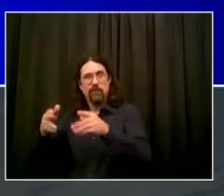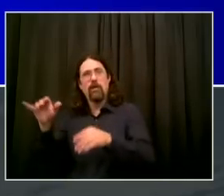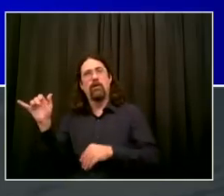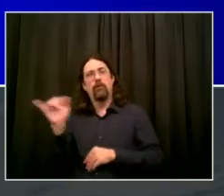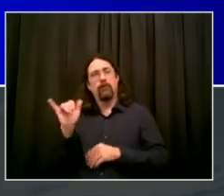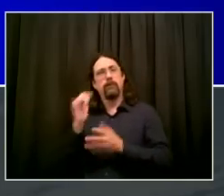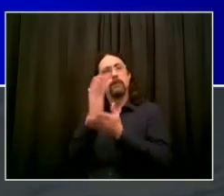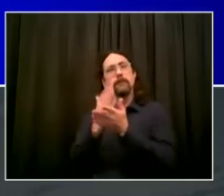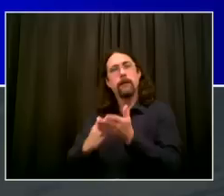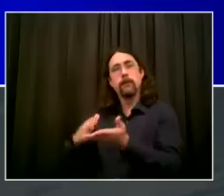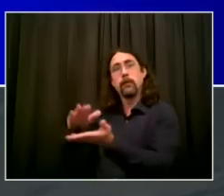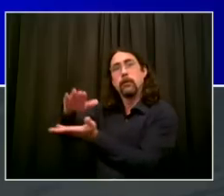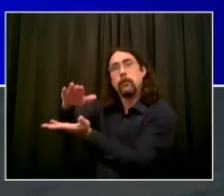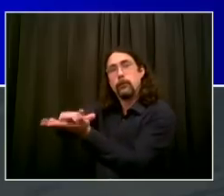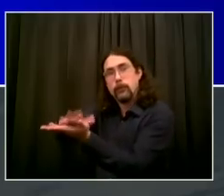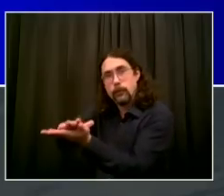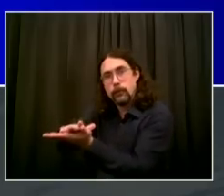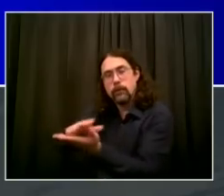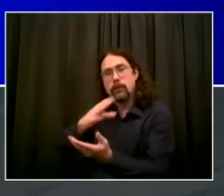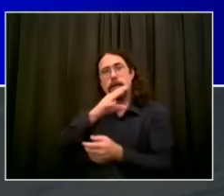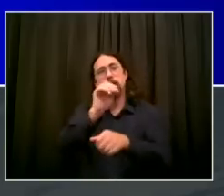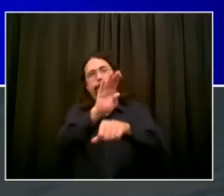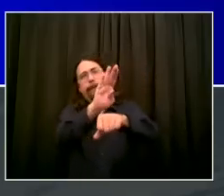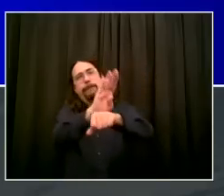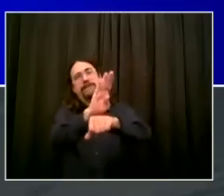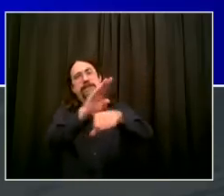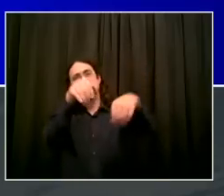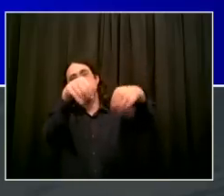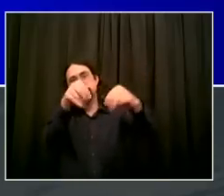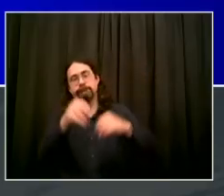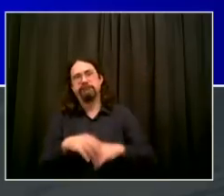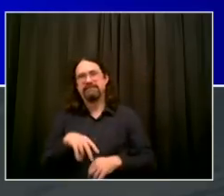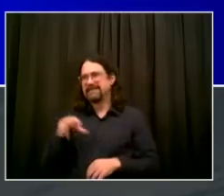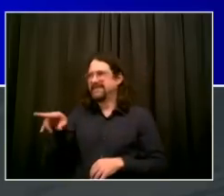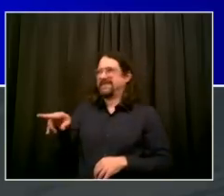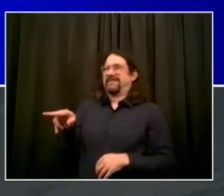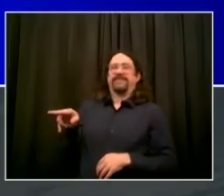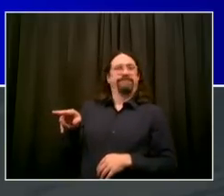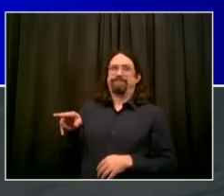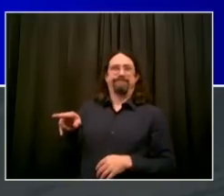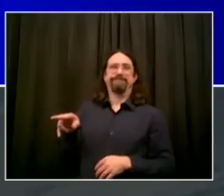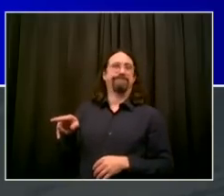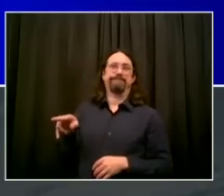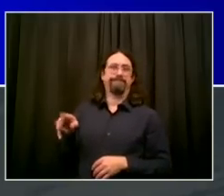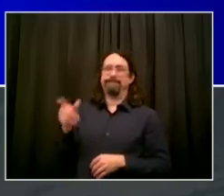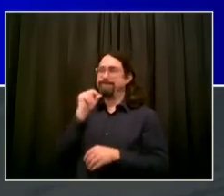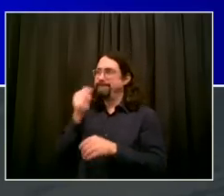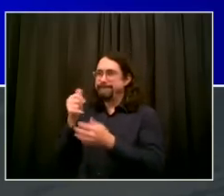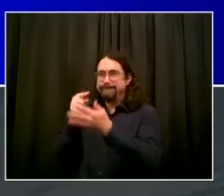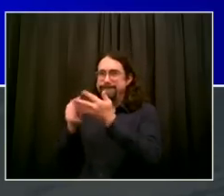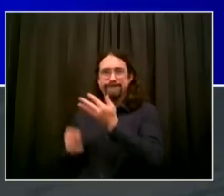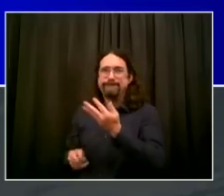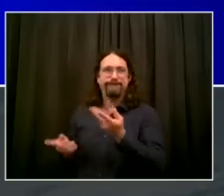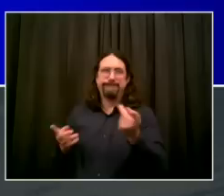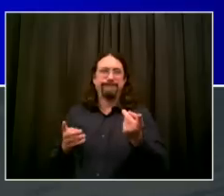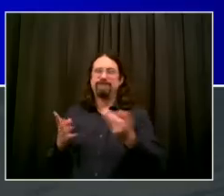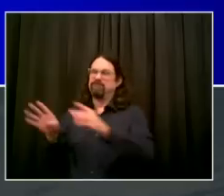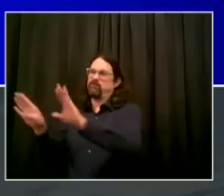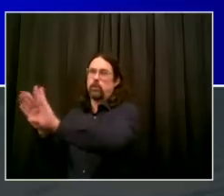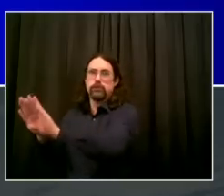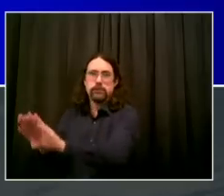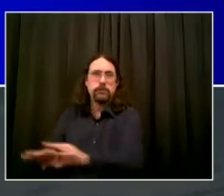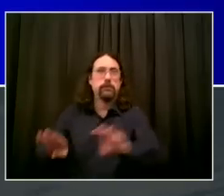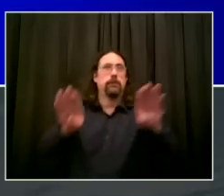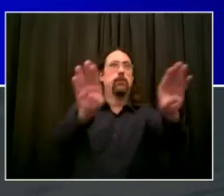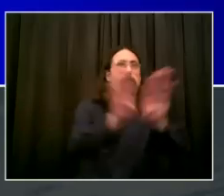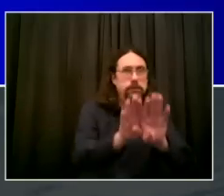We know this is tough. We want everyone to work together and cooperate. We know for small business owners particularly it's going to be a really tough time, but we have to